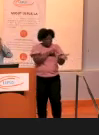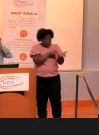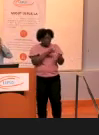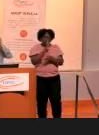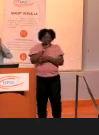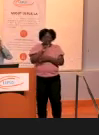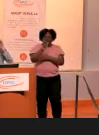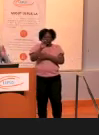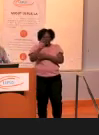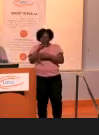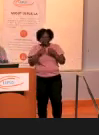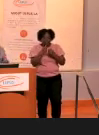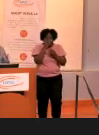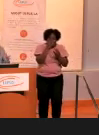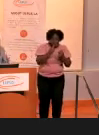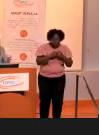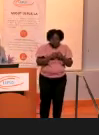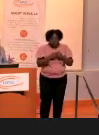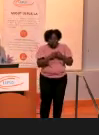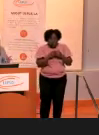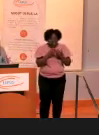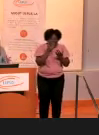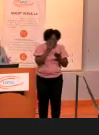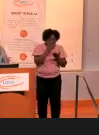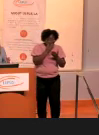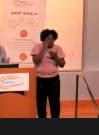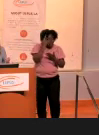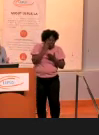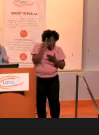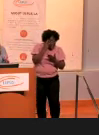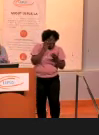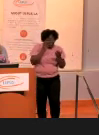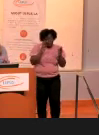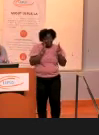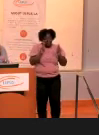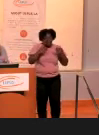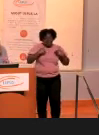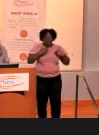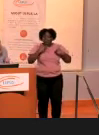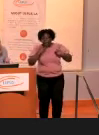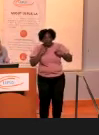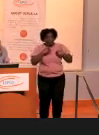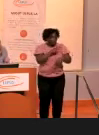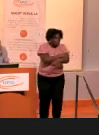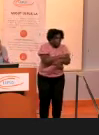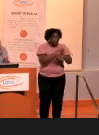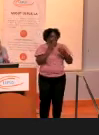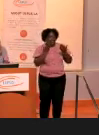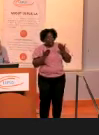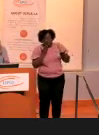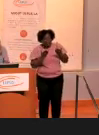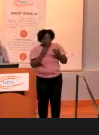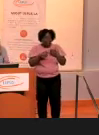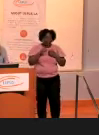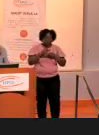talking about, some comorbidities or conditions that people also have that maybe if we do a little bit better job of